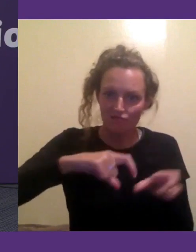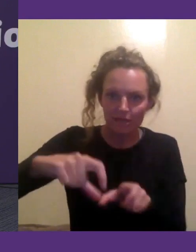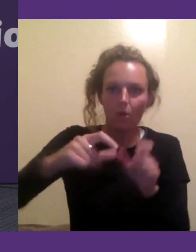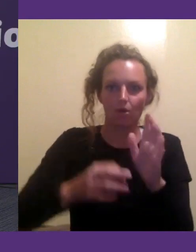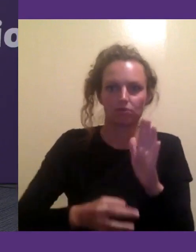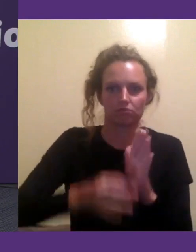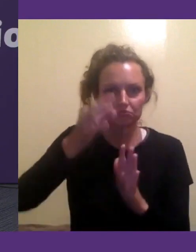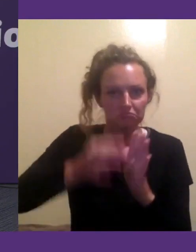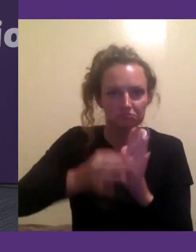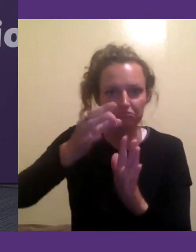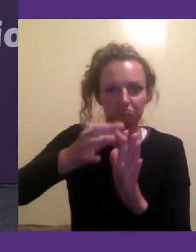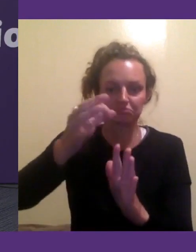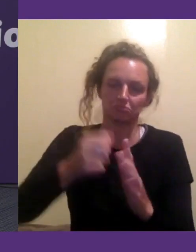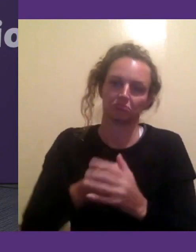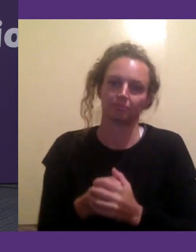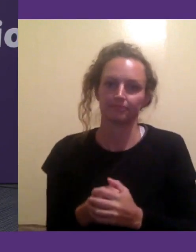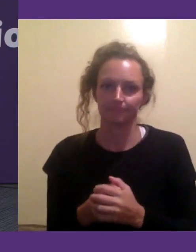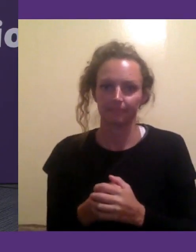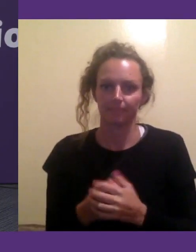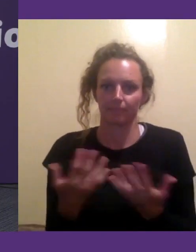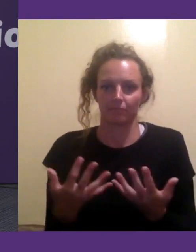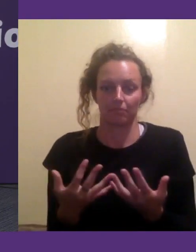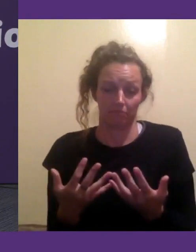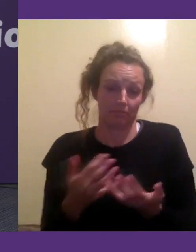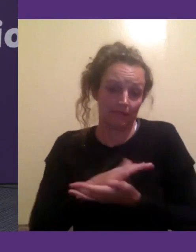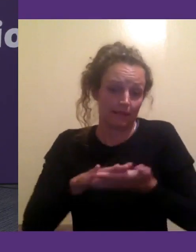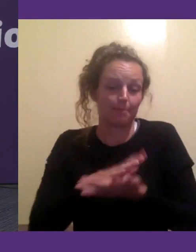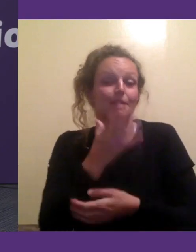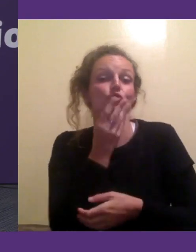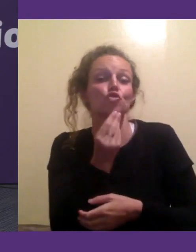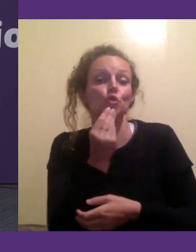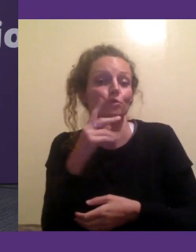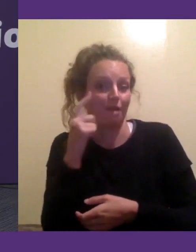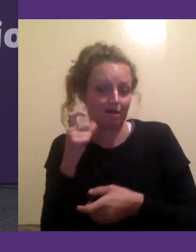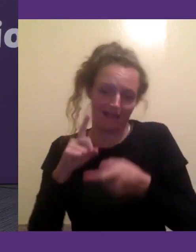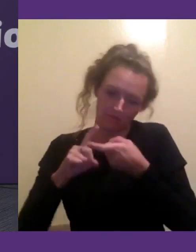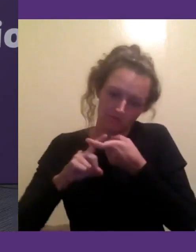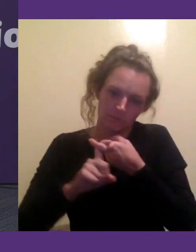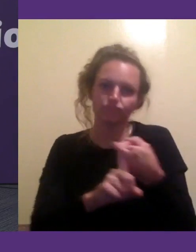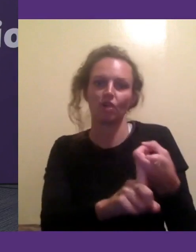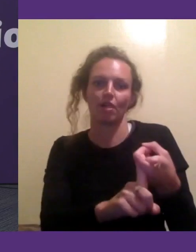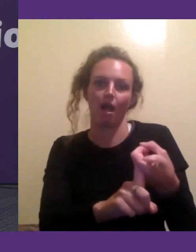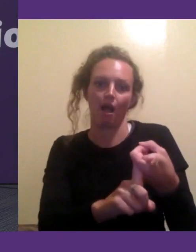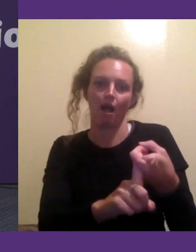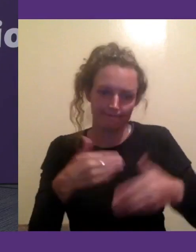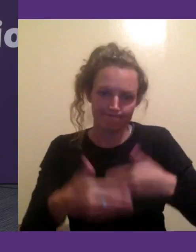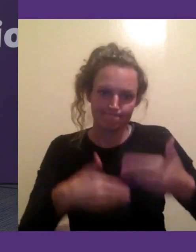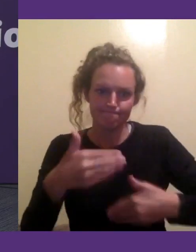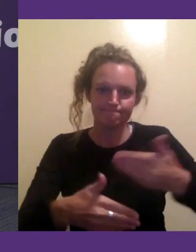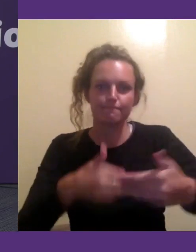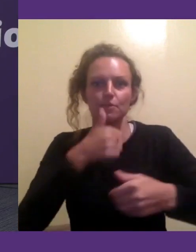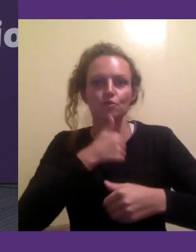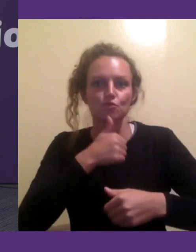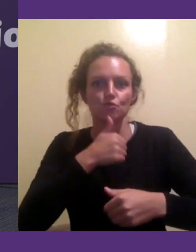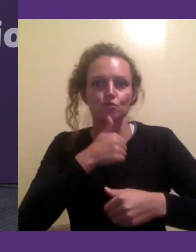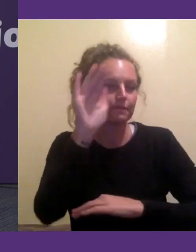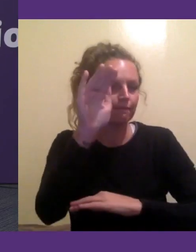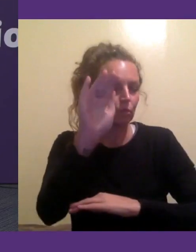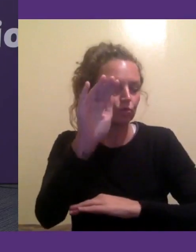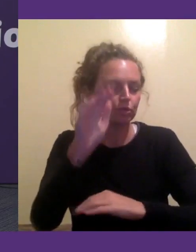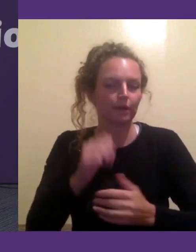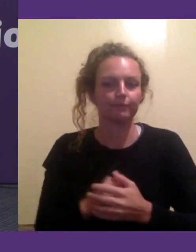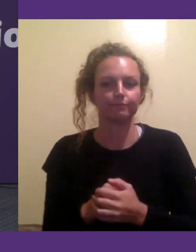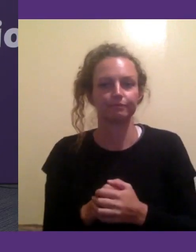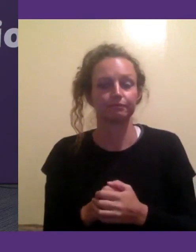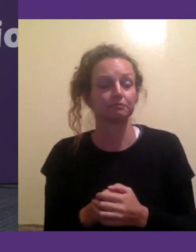usability or something like that. I mean, that crops up, I'm sure, all the time for you. Yeah, I mean, it's a good question, and I don't know